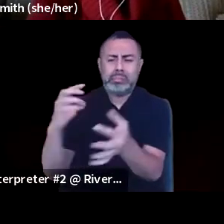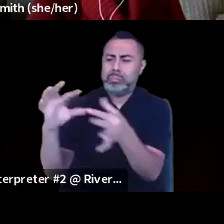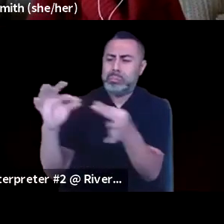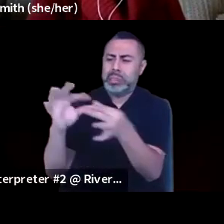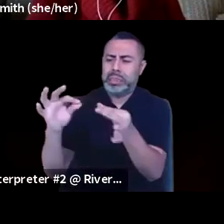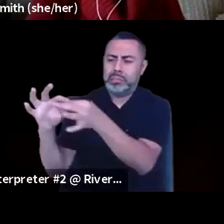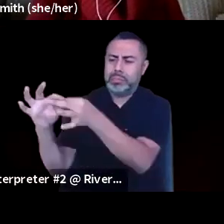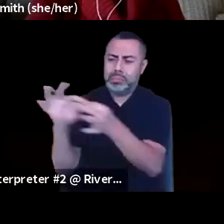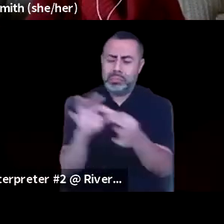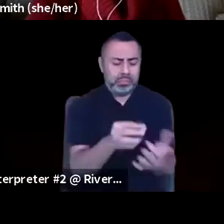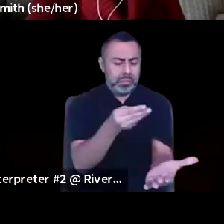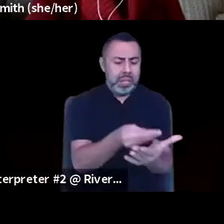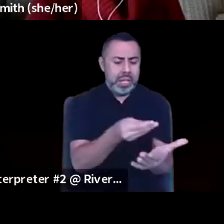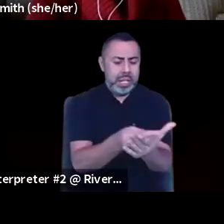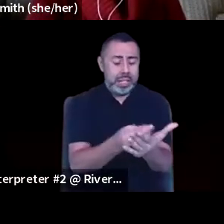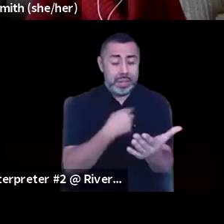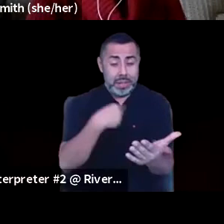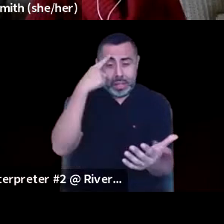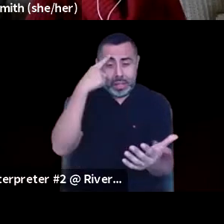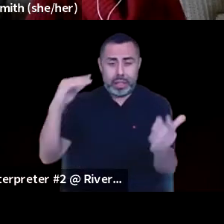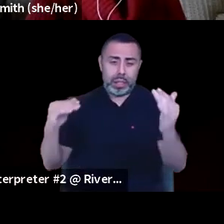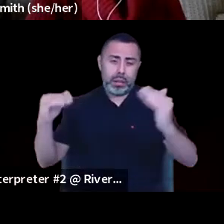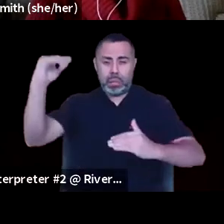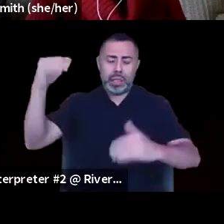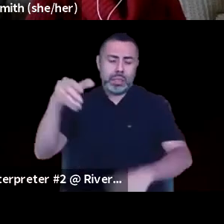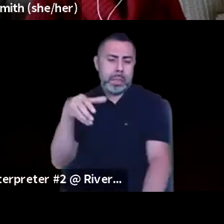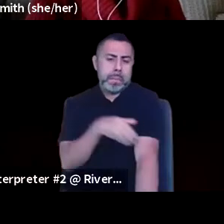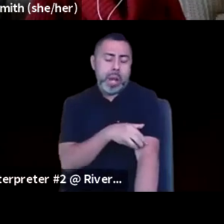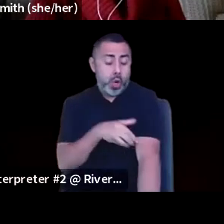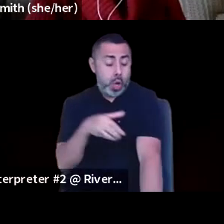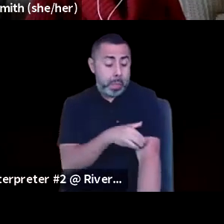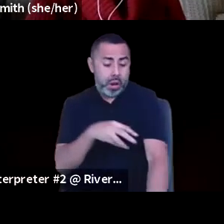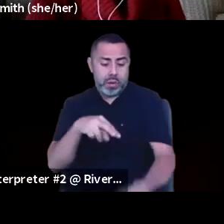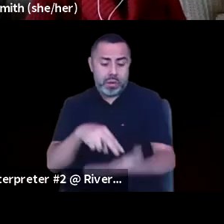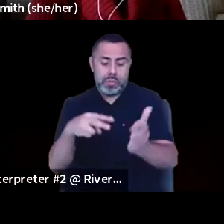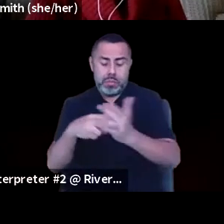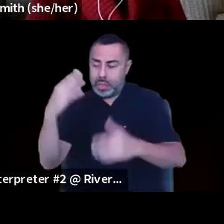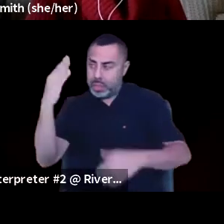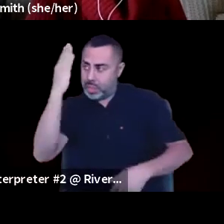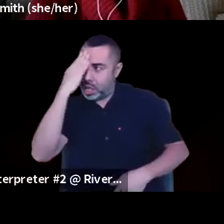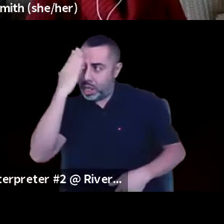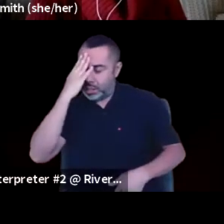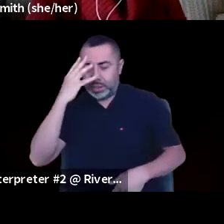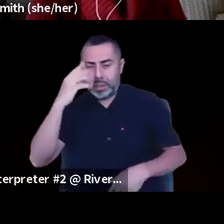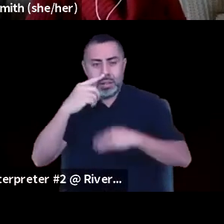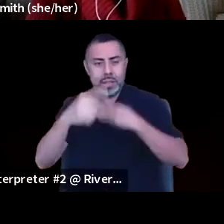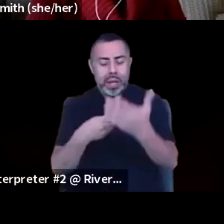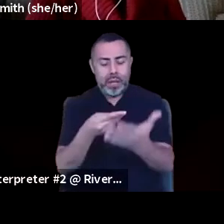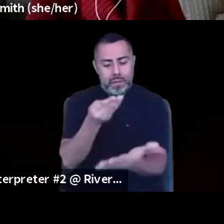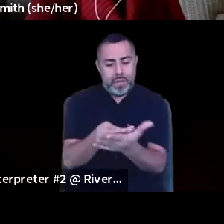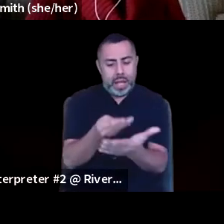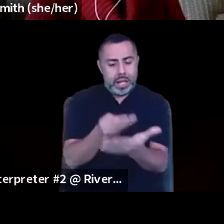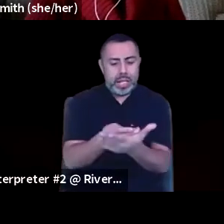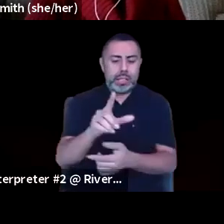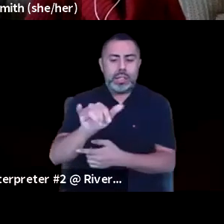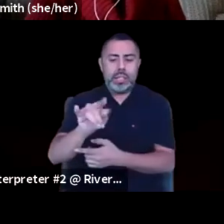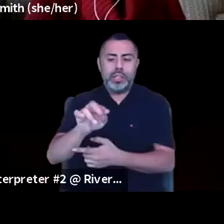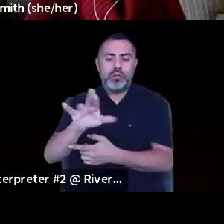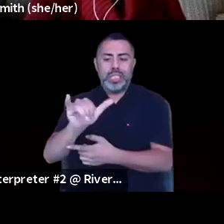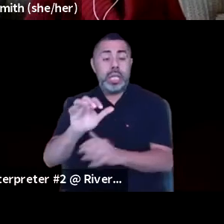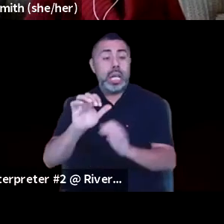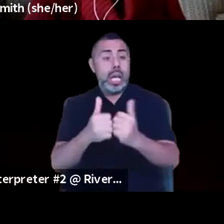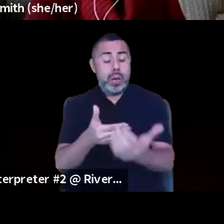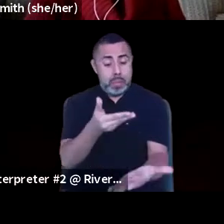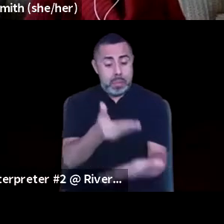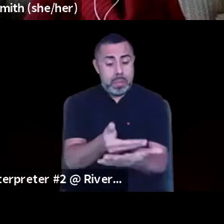me, meaning knowledge, when it comes to financial literacy and understanding how money works for us and against us